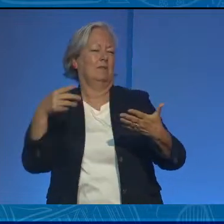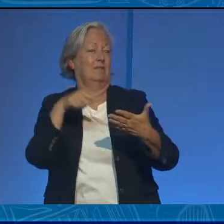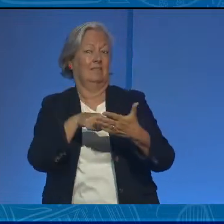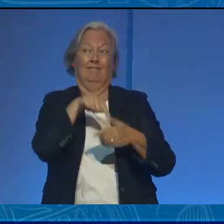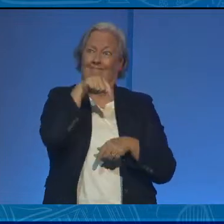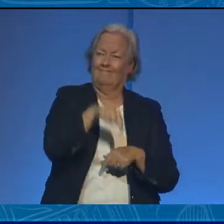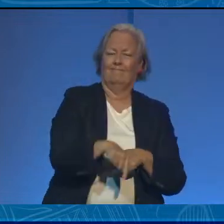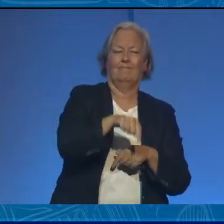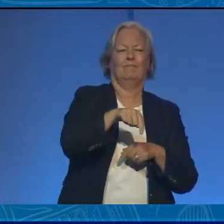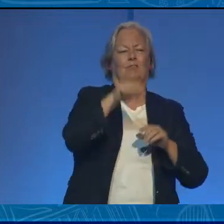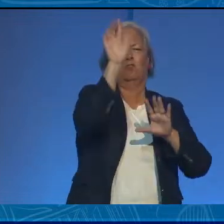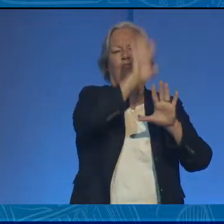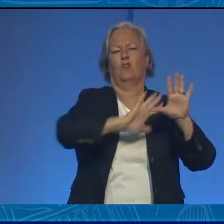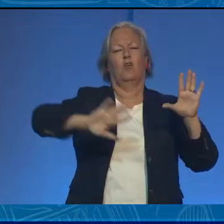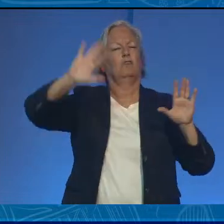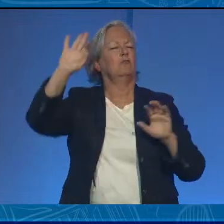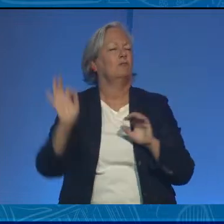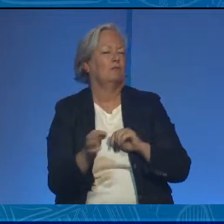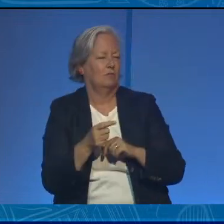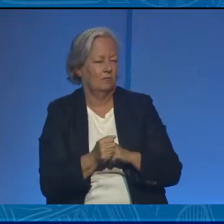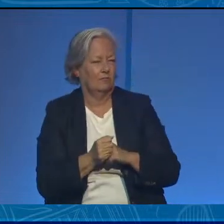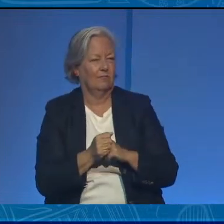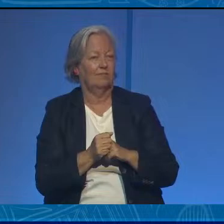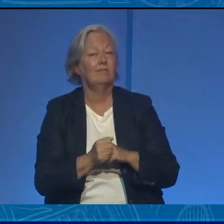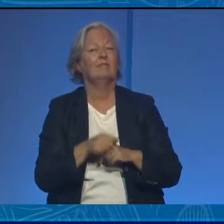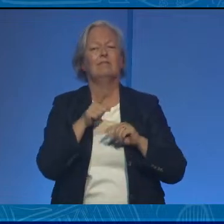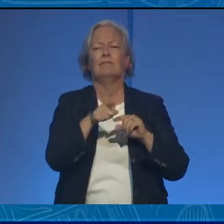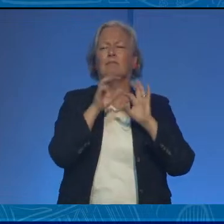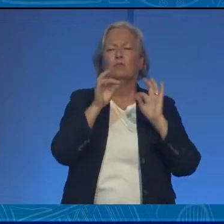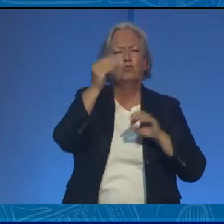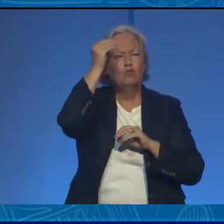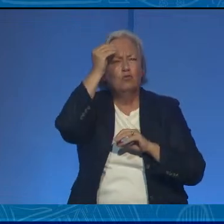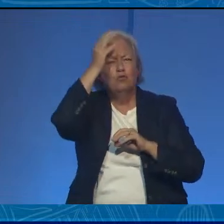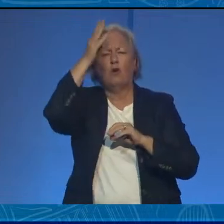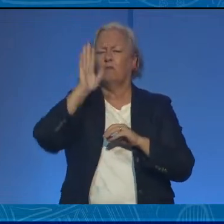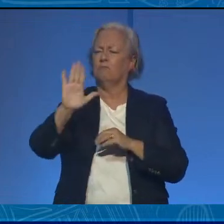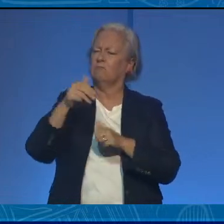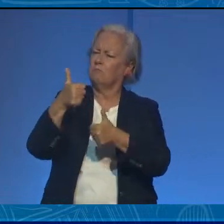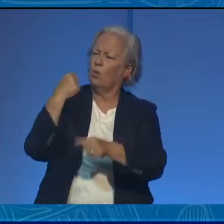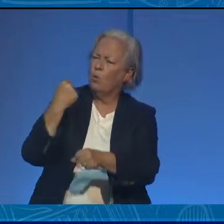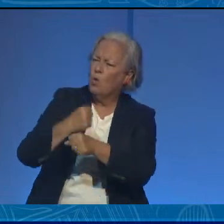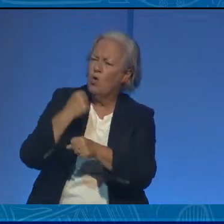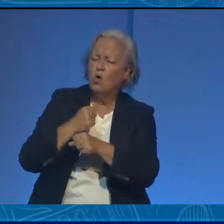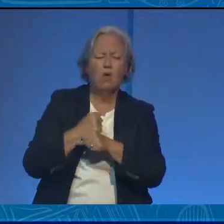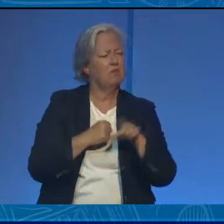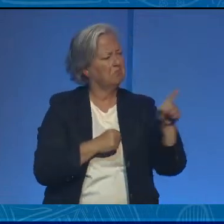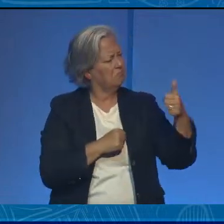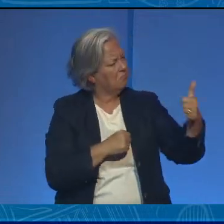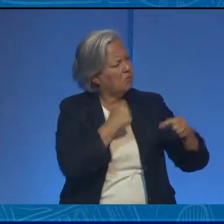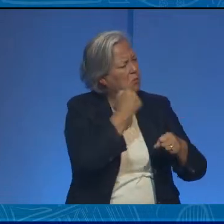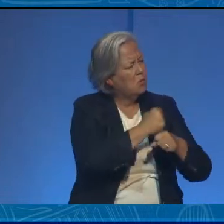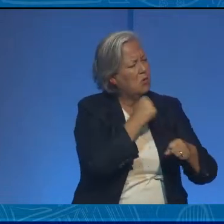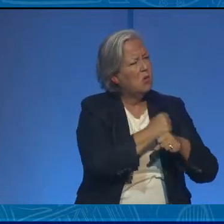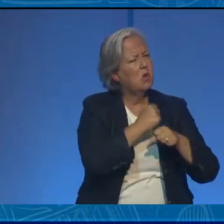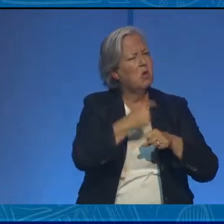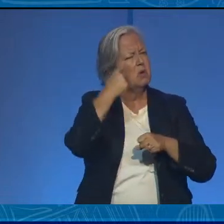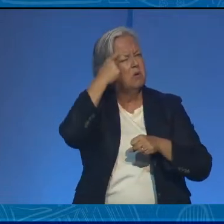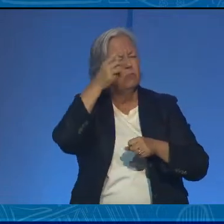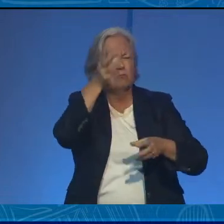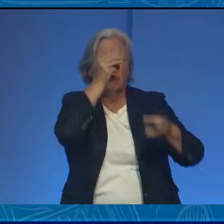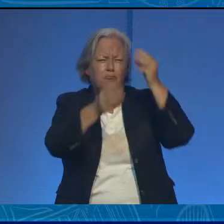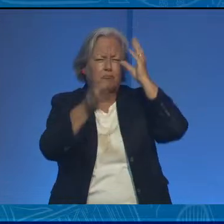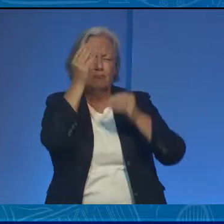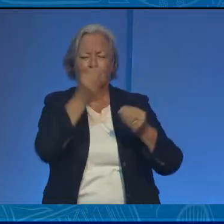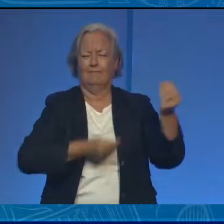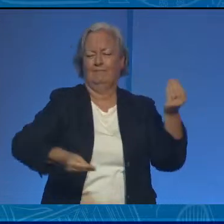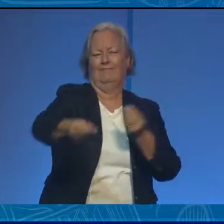knowledge and expertise shared and the good practices and goodwill, along with innovative solutions, have